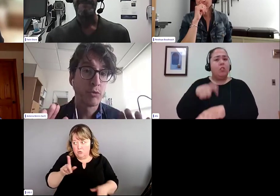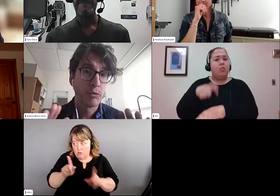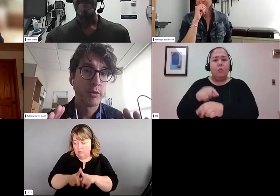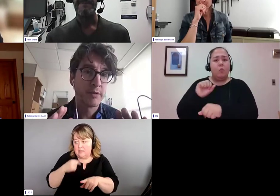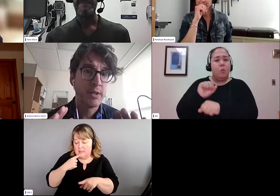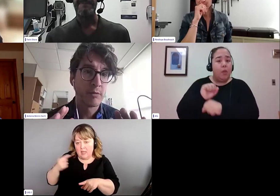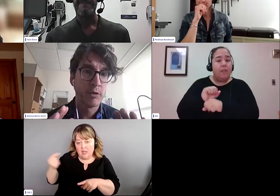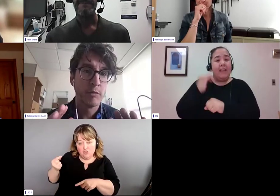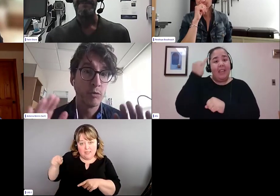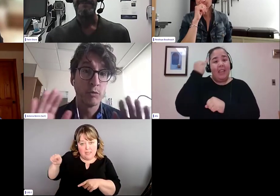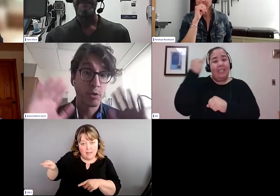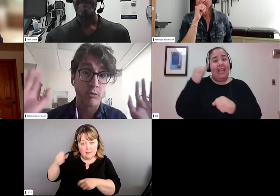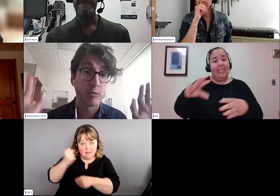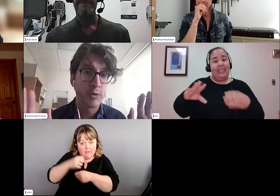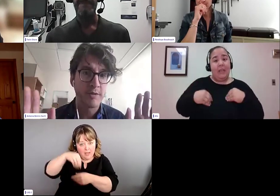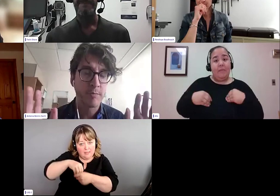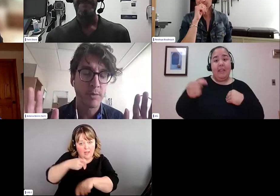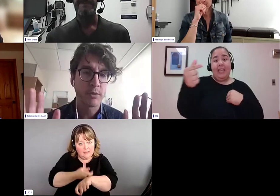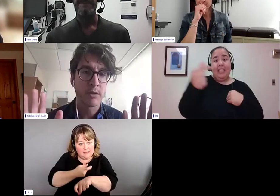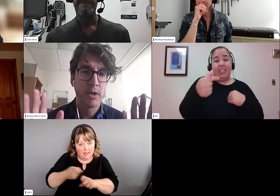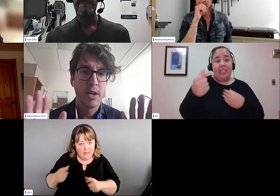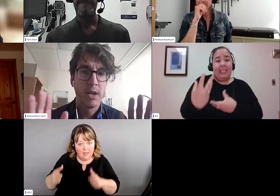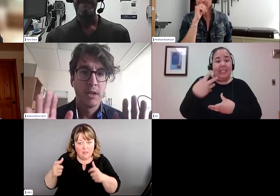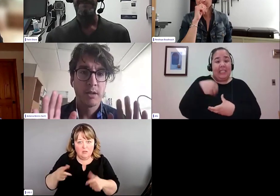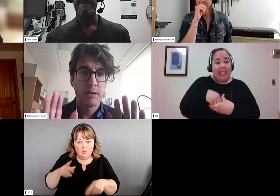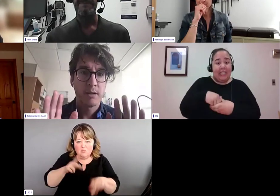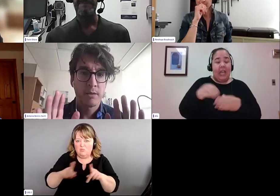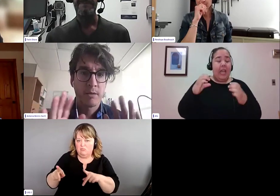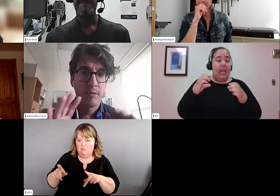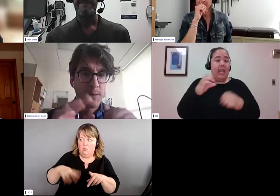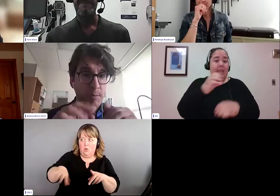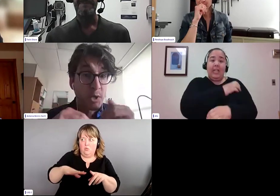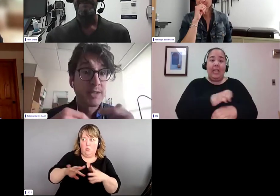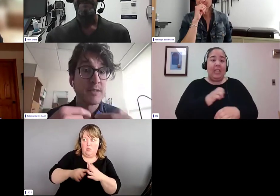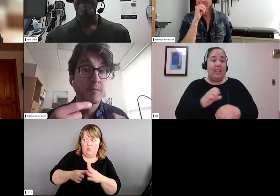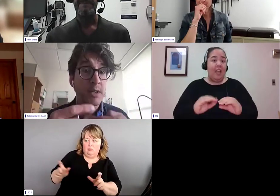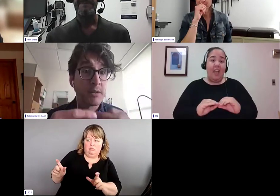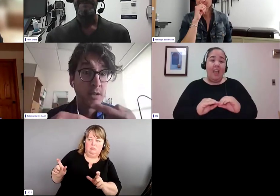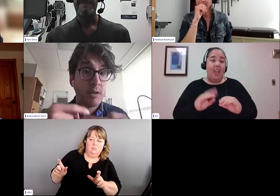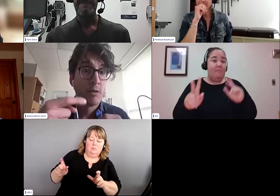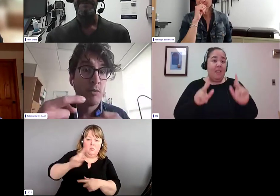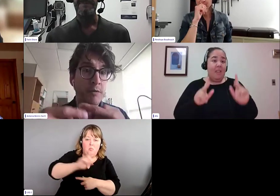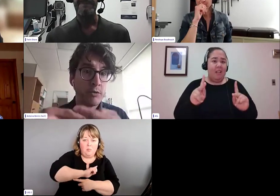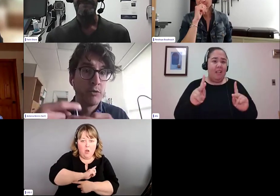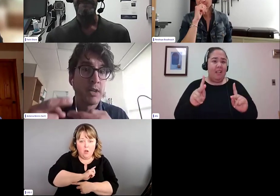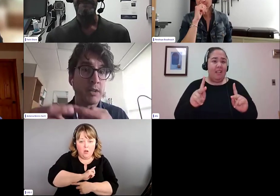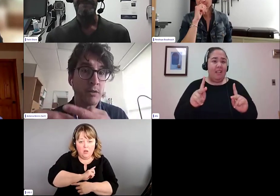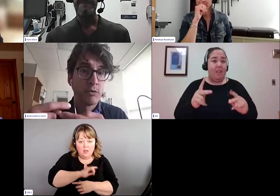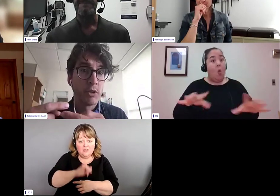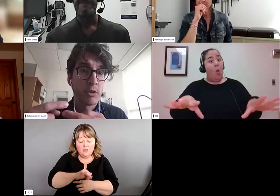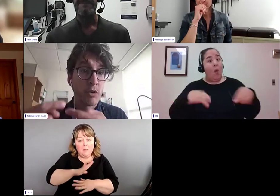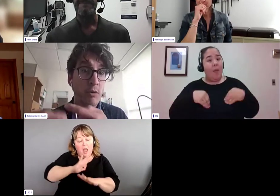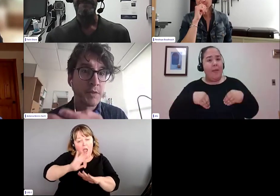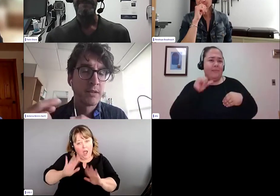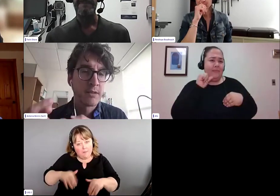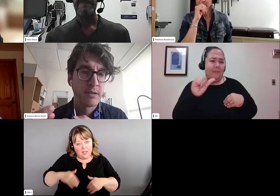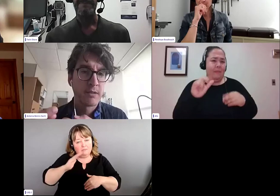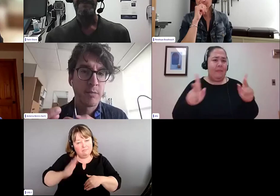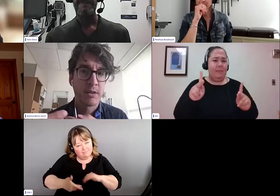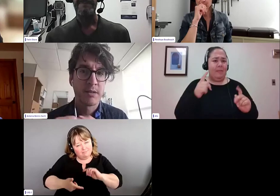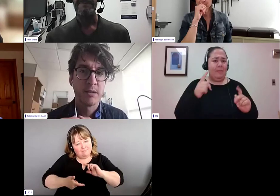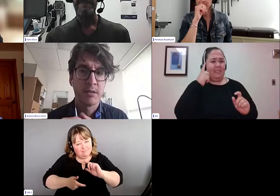idea accepted that Ghislaine is working within the clinic was not obvious at all. In the beginning, everybody was afraid of this. But